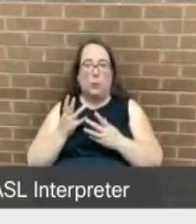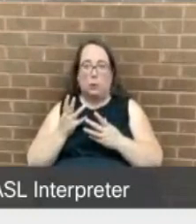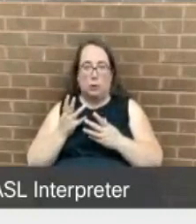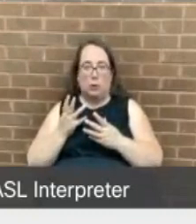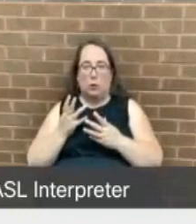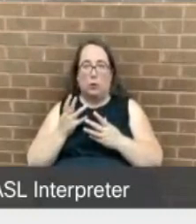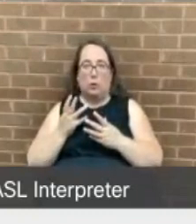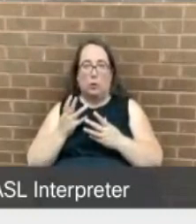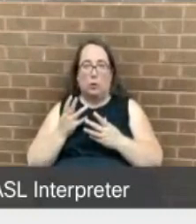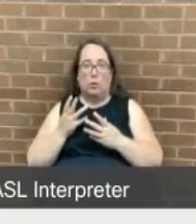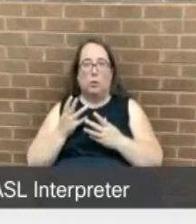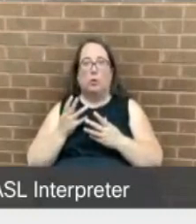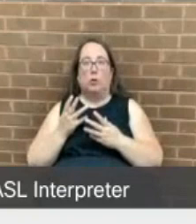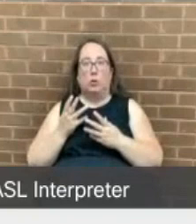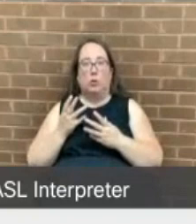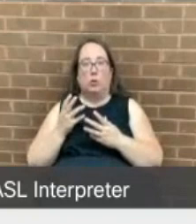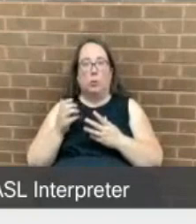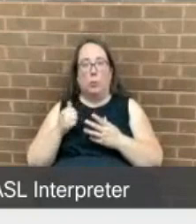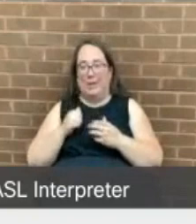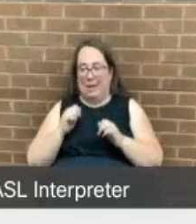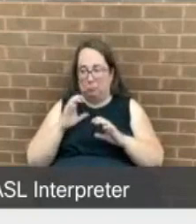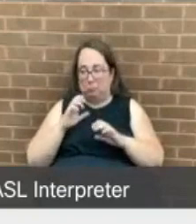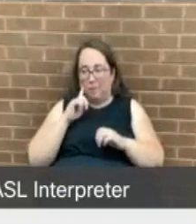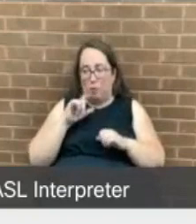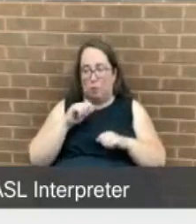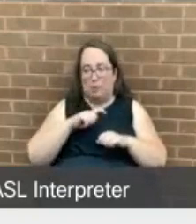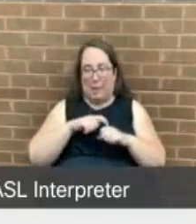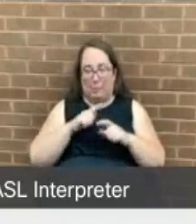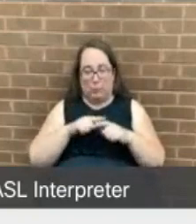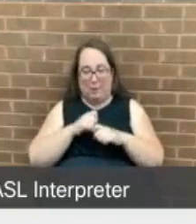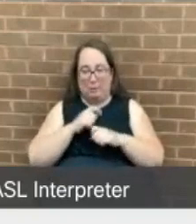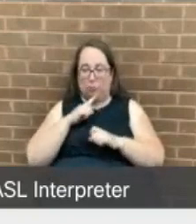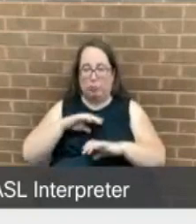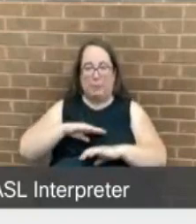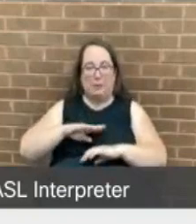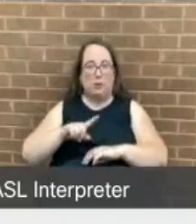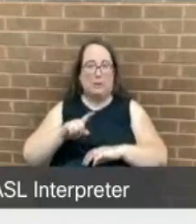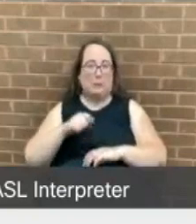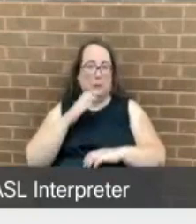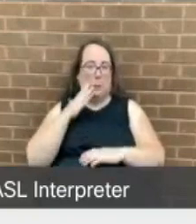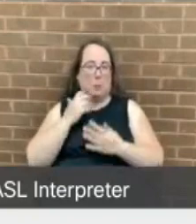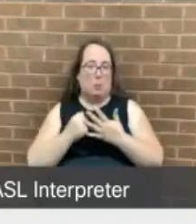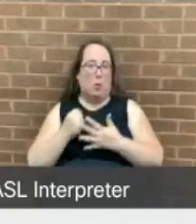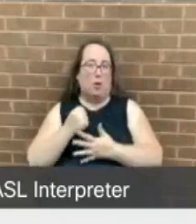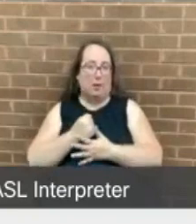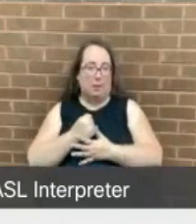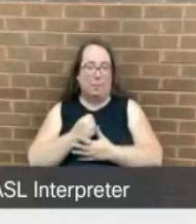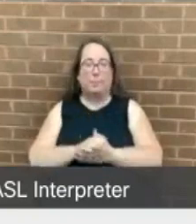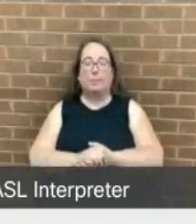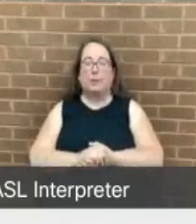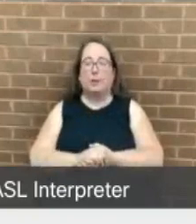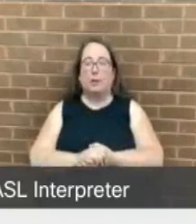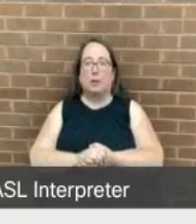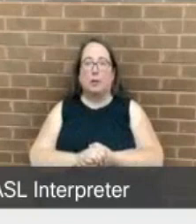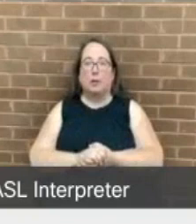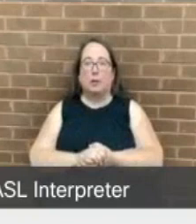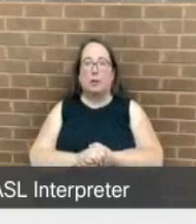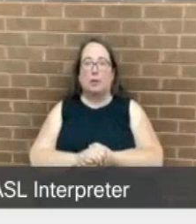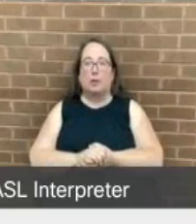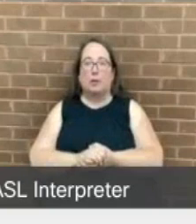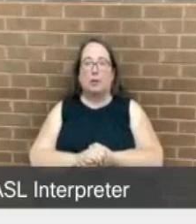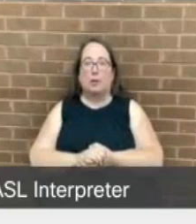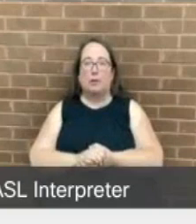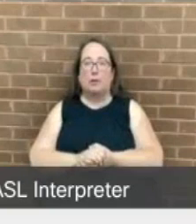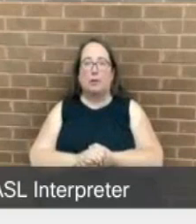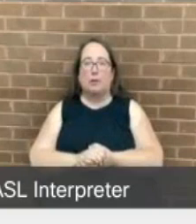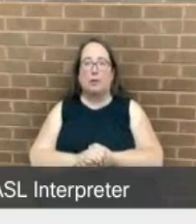in drivers at other times that are convenient to make sure it works. We know this is a priority. You know, as I always say, they're our most precious cargo, and we